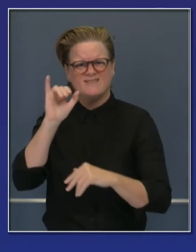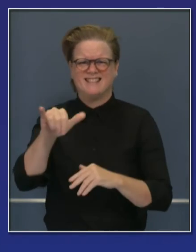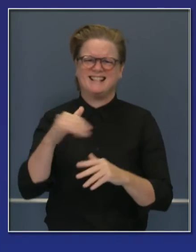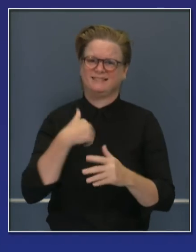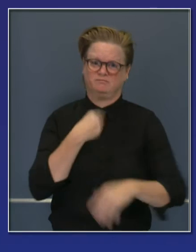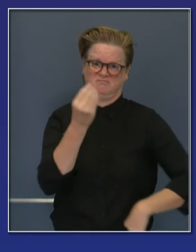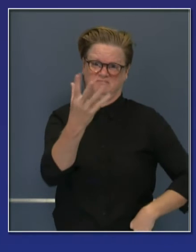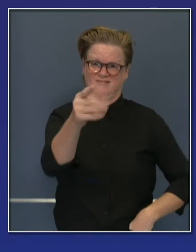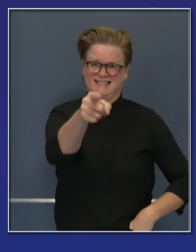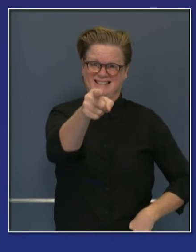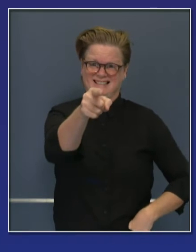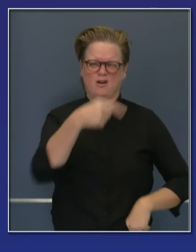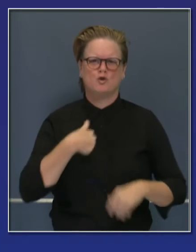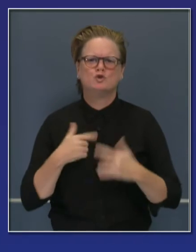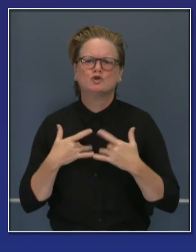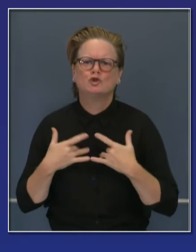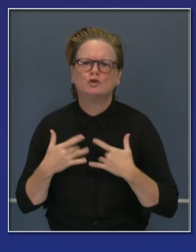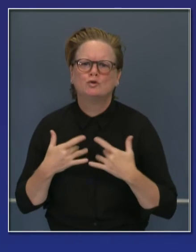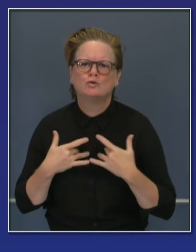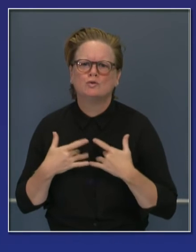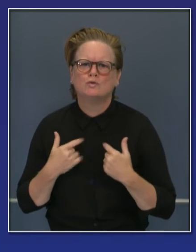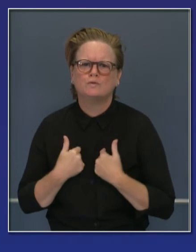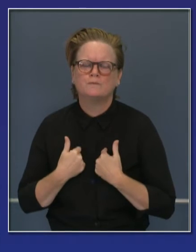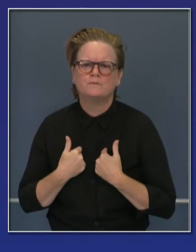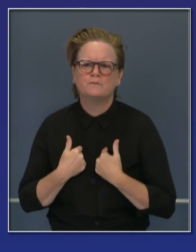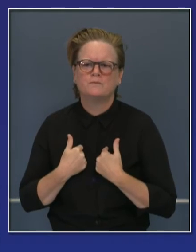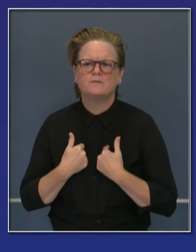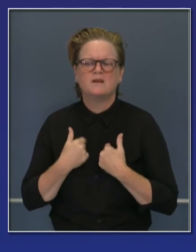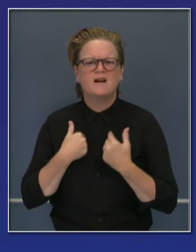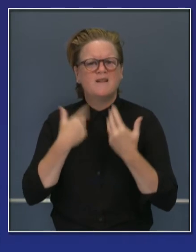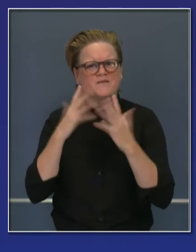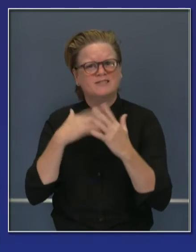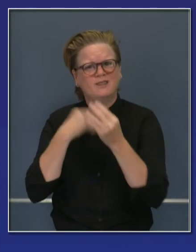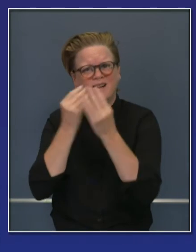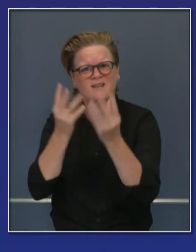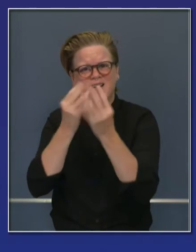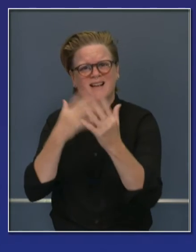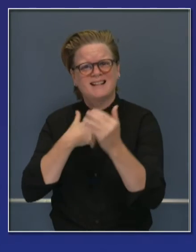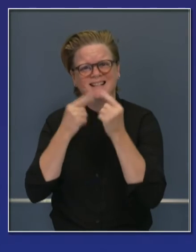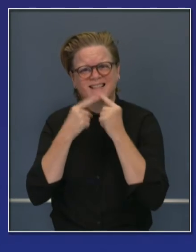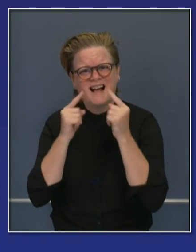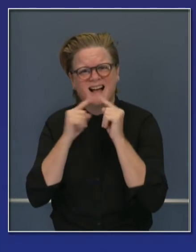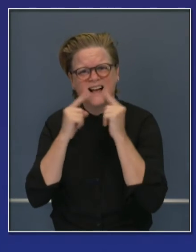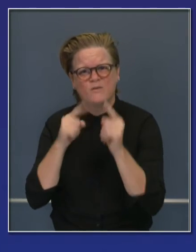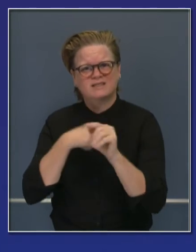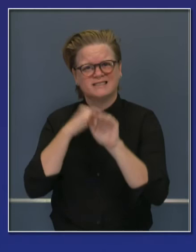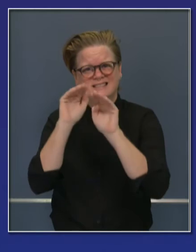recent announcements that we've made in the state. And I'll remind you of some of those announcements in a moment.